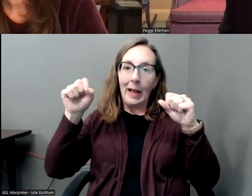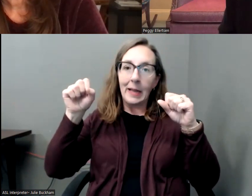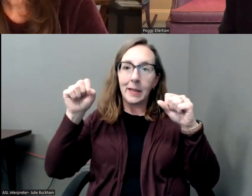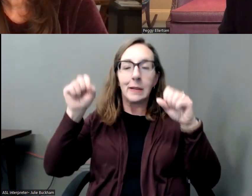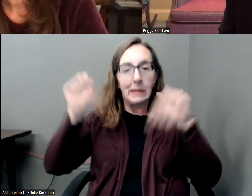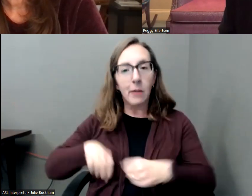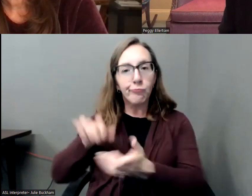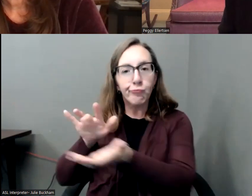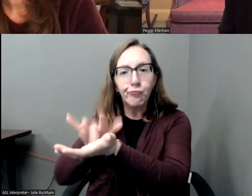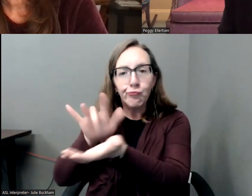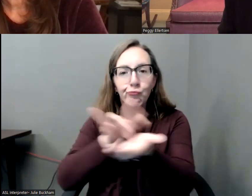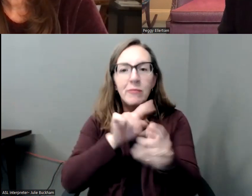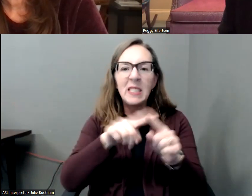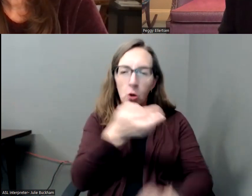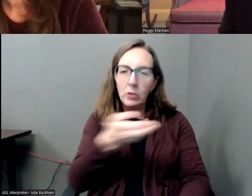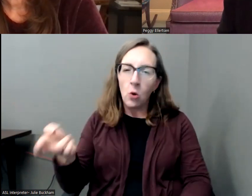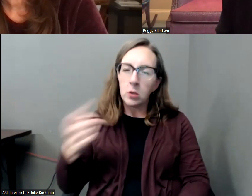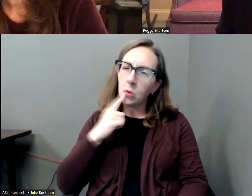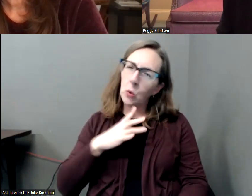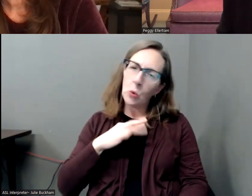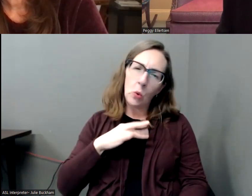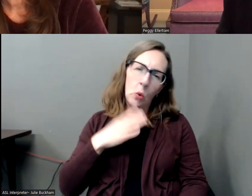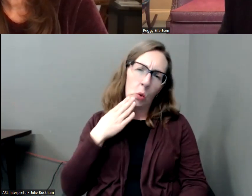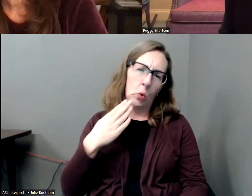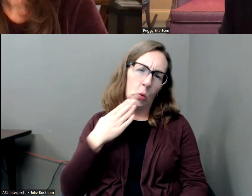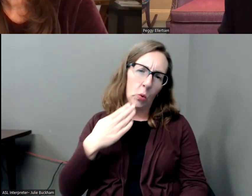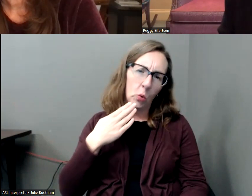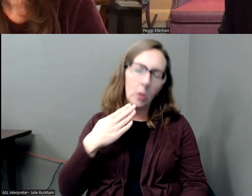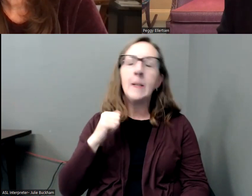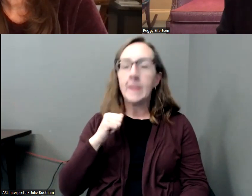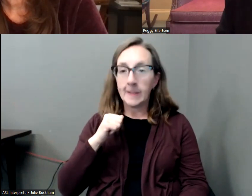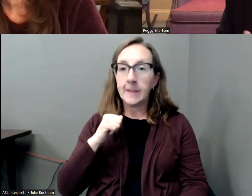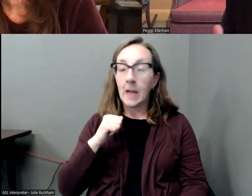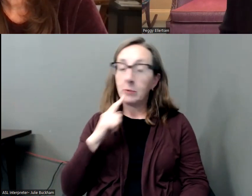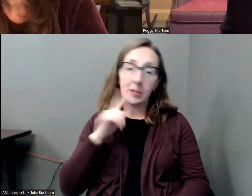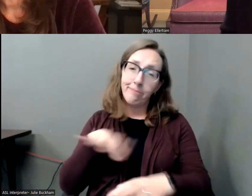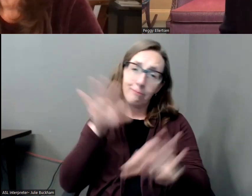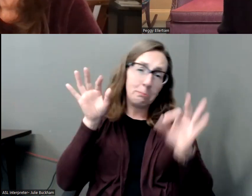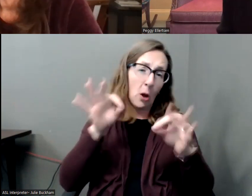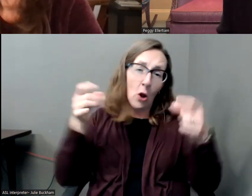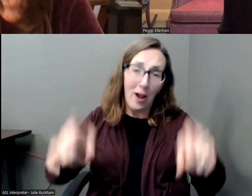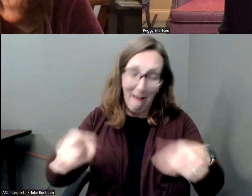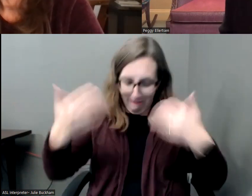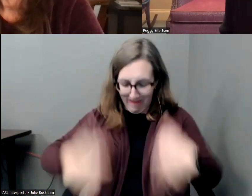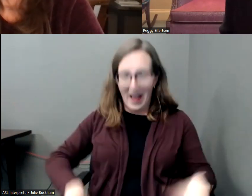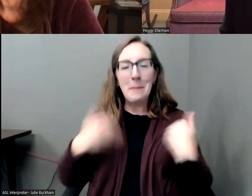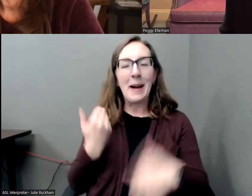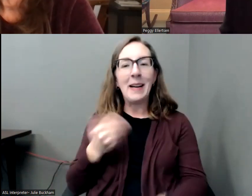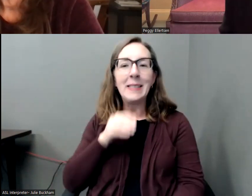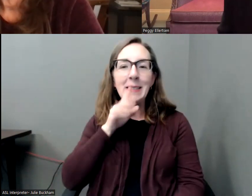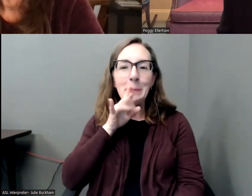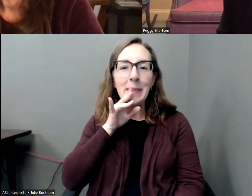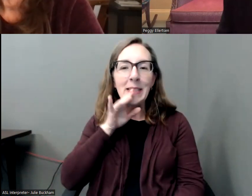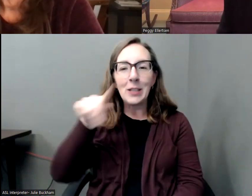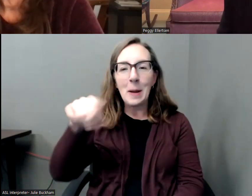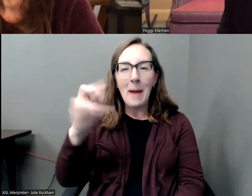resources for which I am eternally grateful. It just is serendipity that I'm a speech pathologist, and therefore I